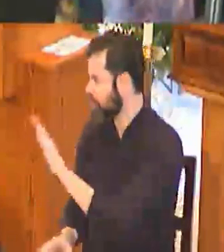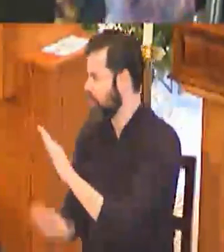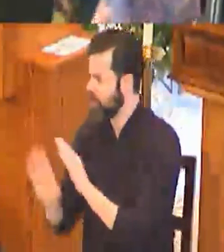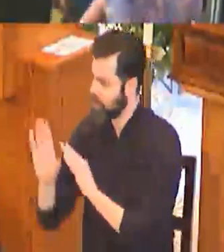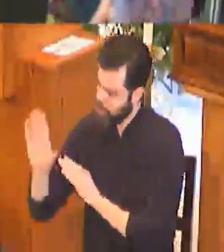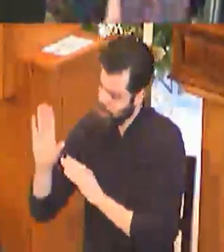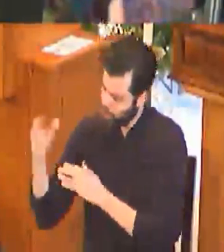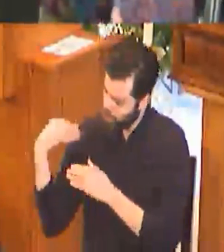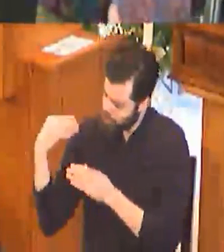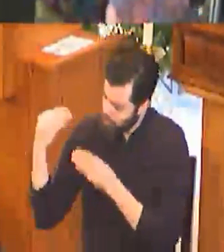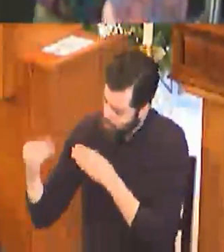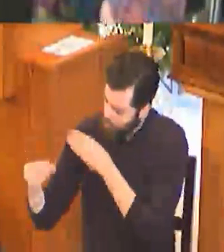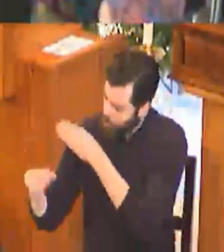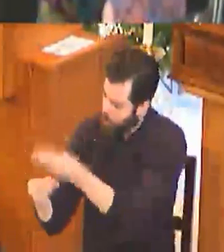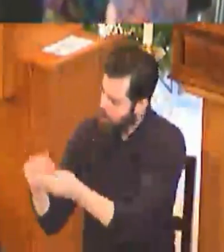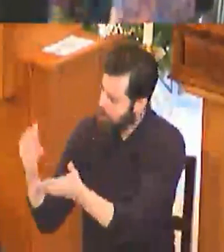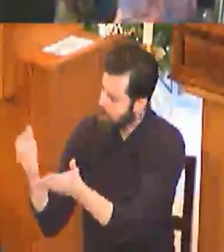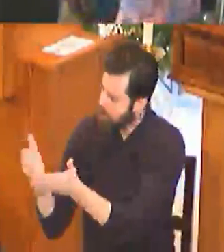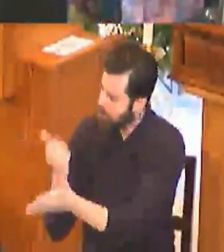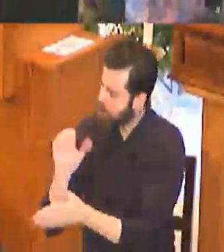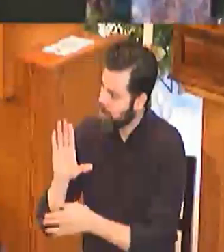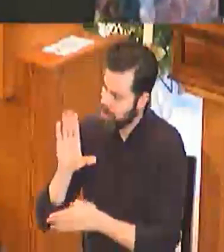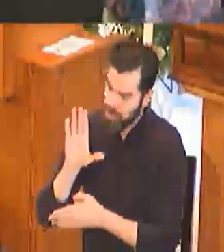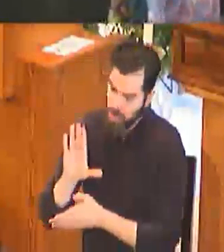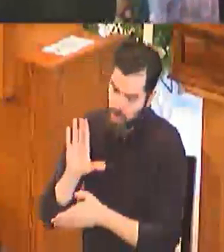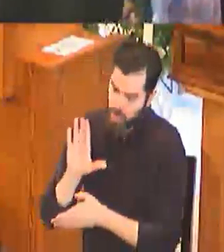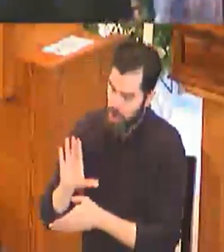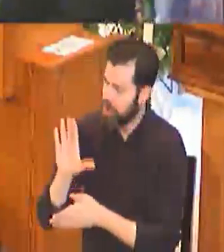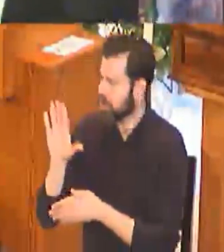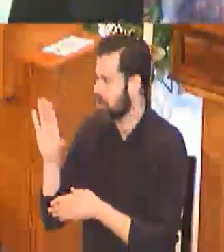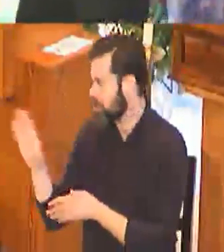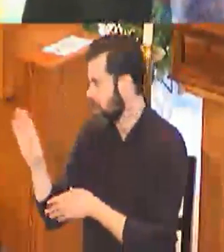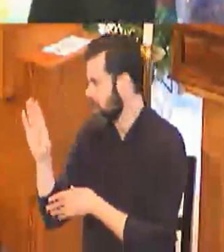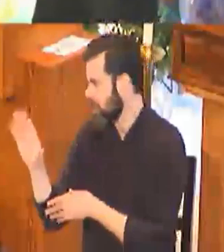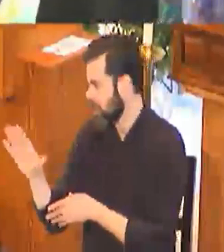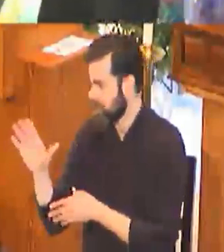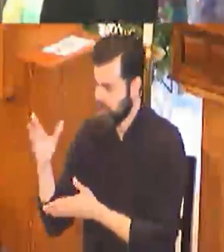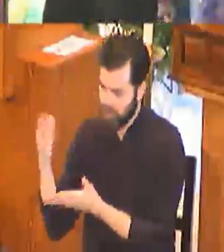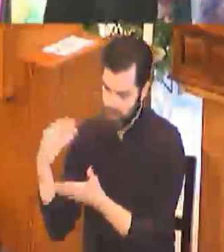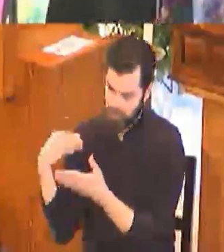Yeah. It's yours. It's your